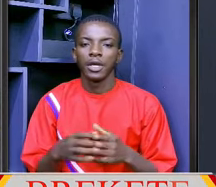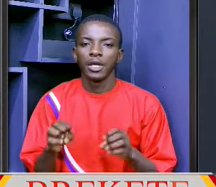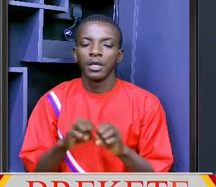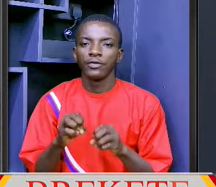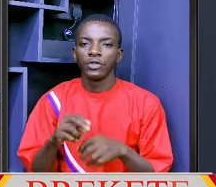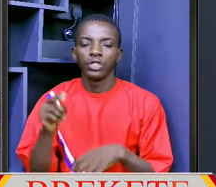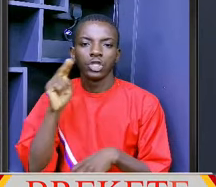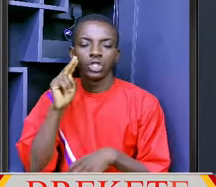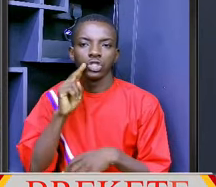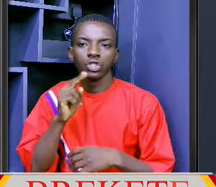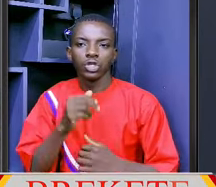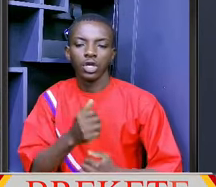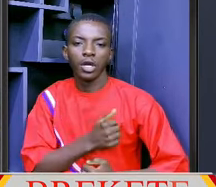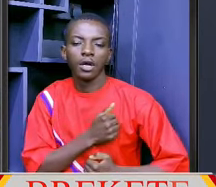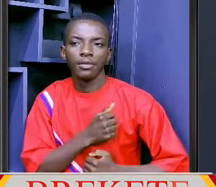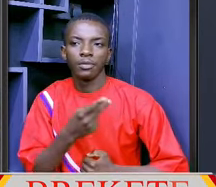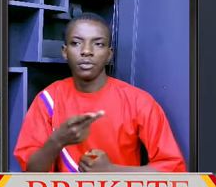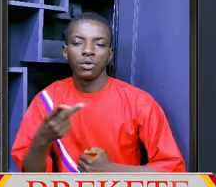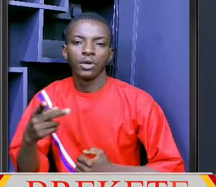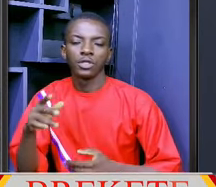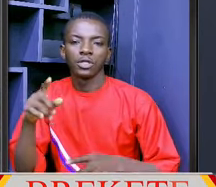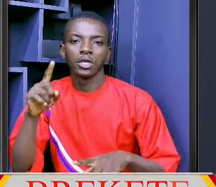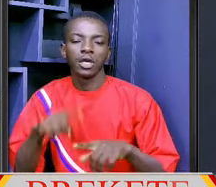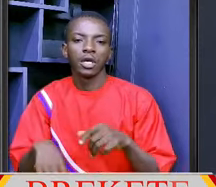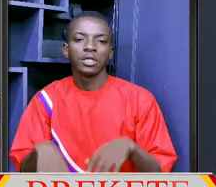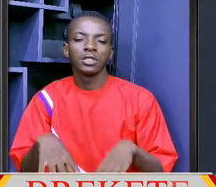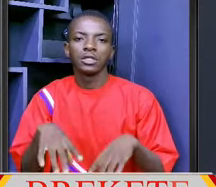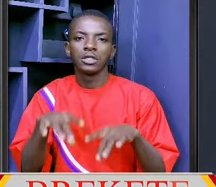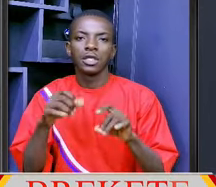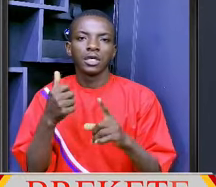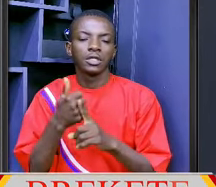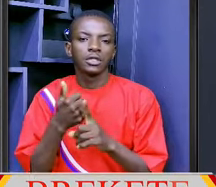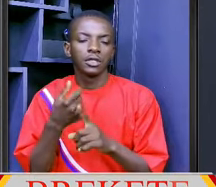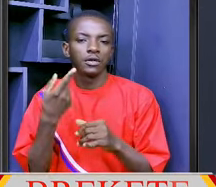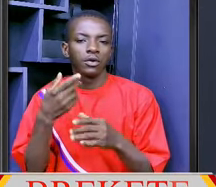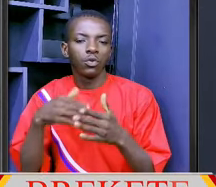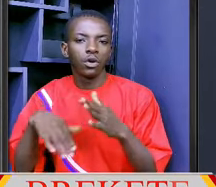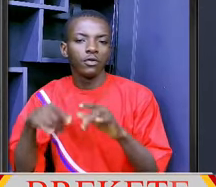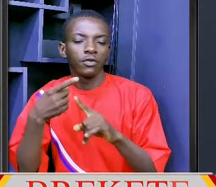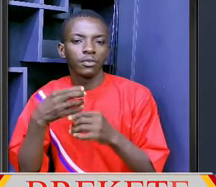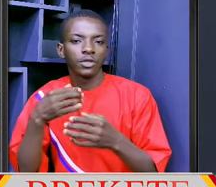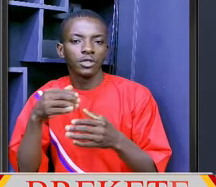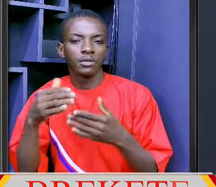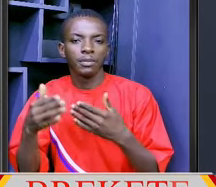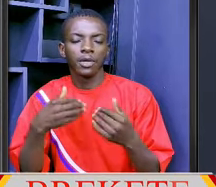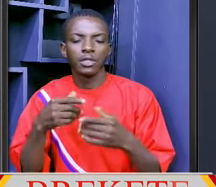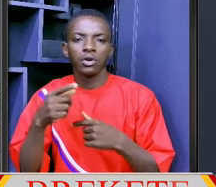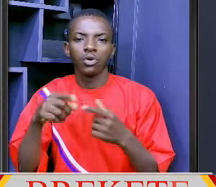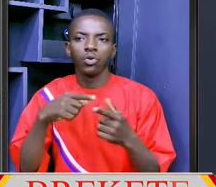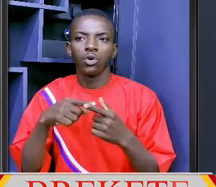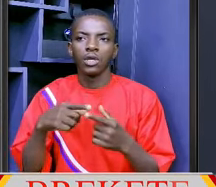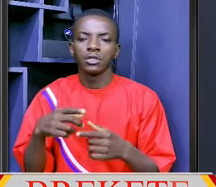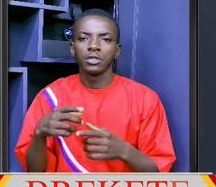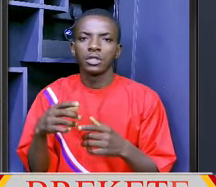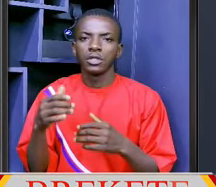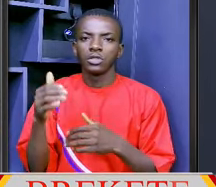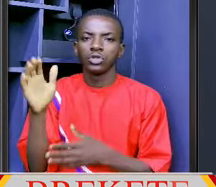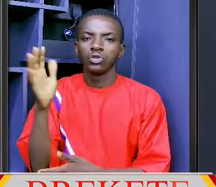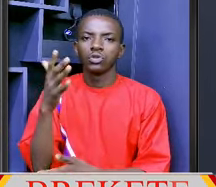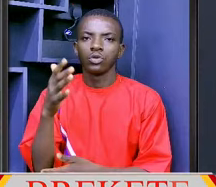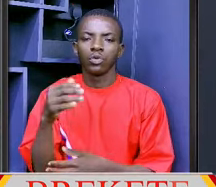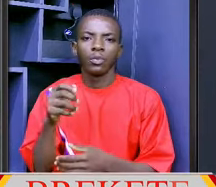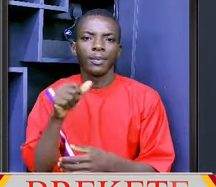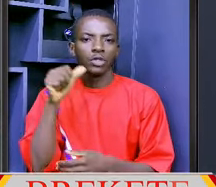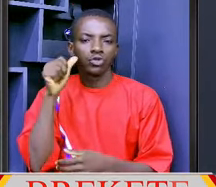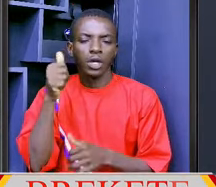Even the Nigerian Army properties cannot take itself away from this matter. when John go mature,